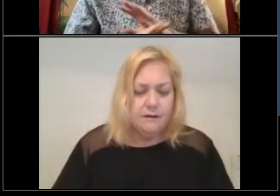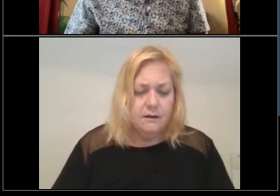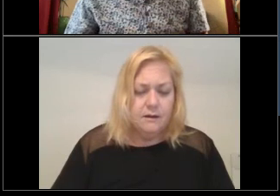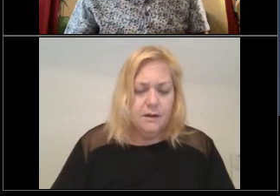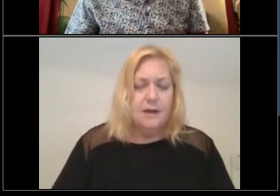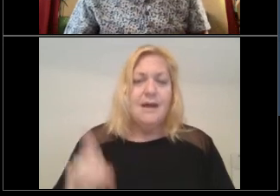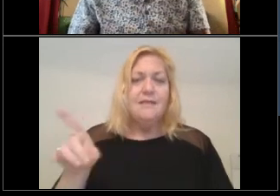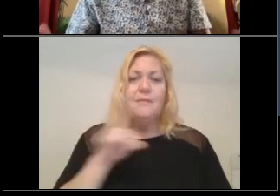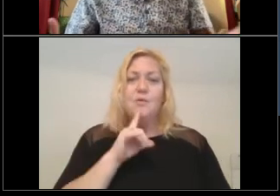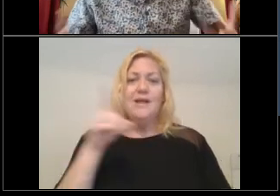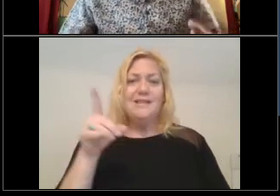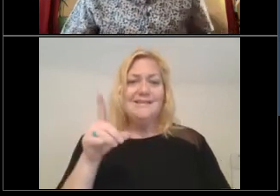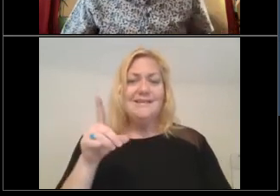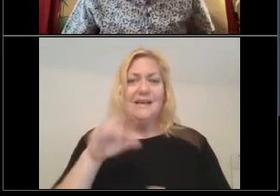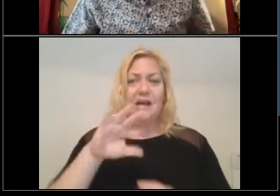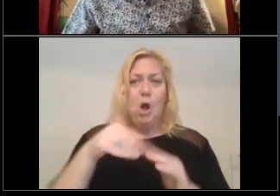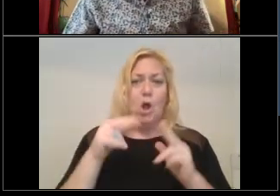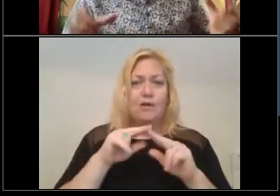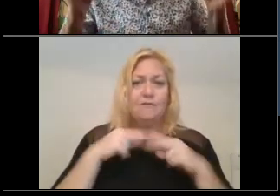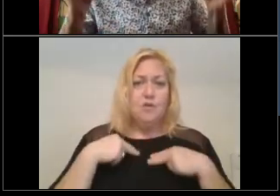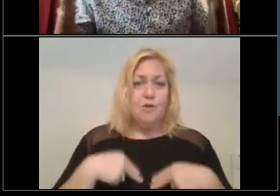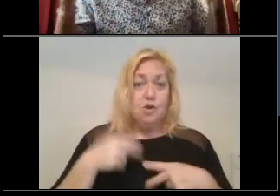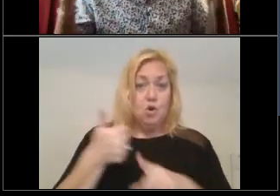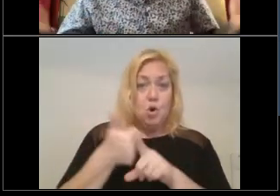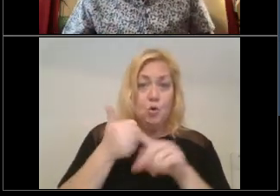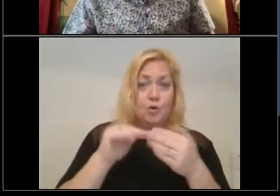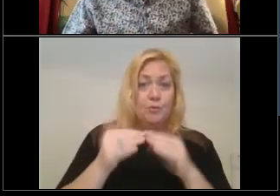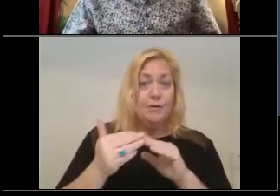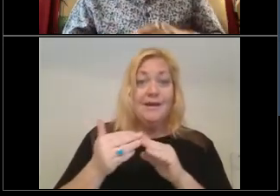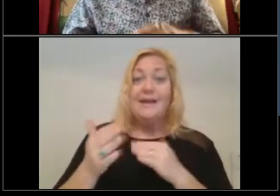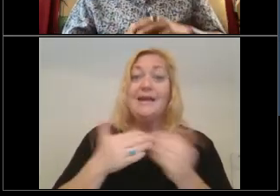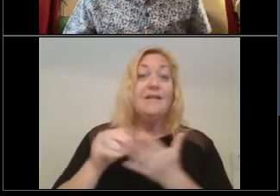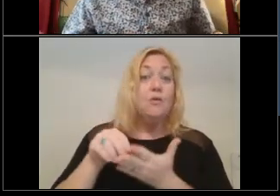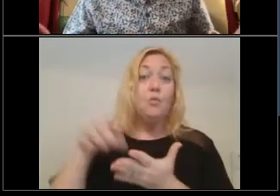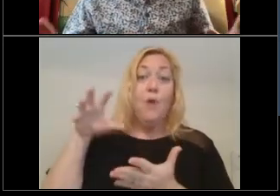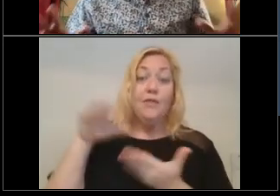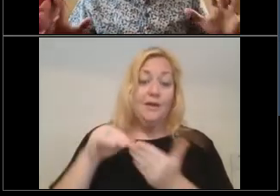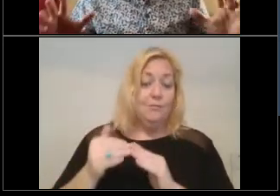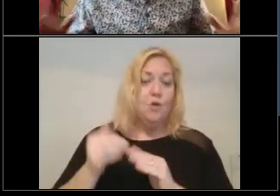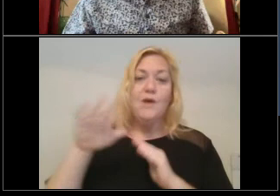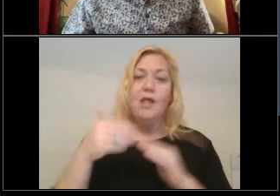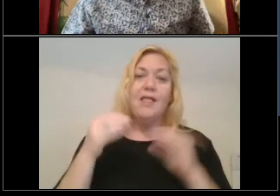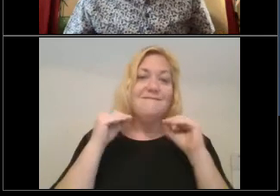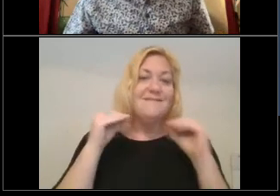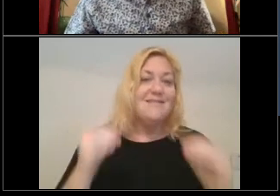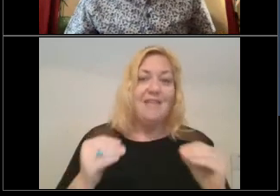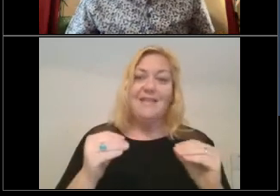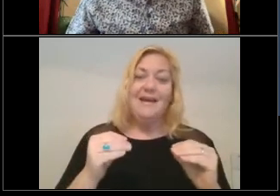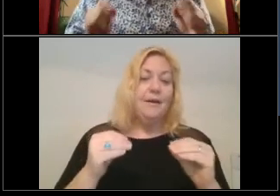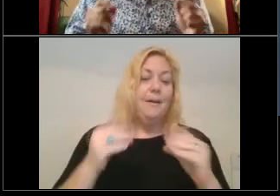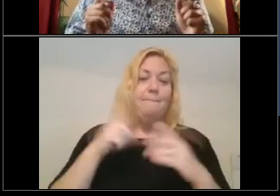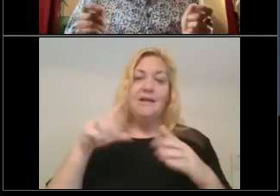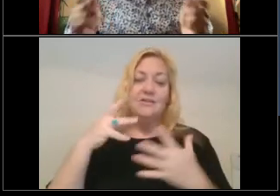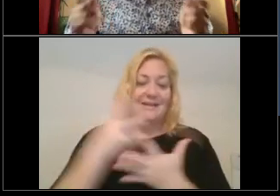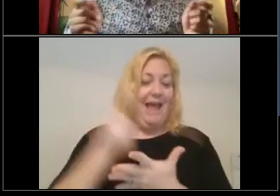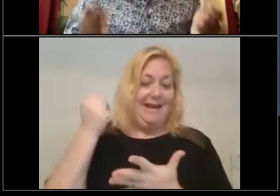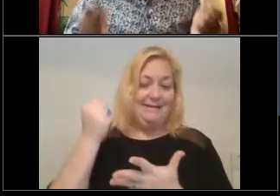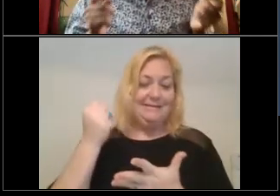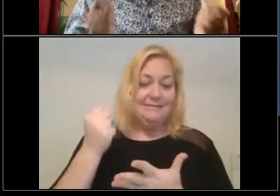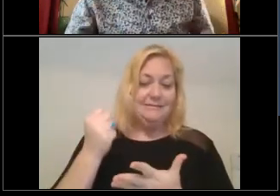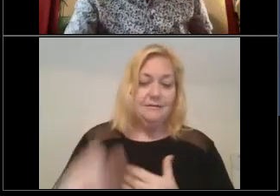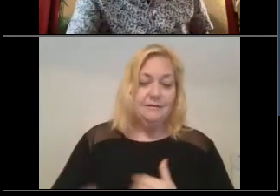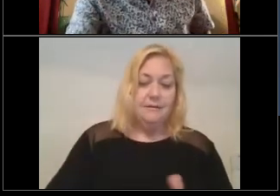of humanity, and that means your own communities, even if they're the wealthy communities. Like, we all have nothing but to gain. So I just really hope that I can impart